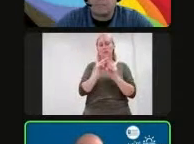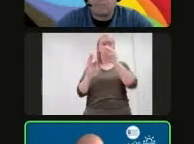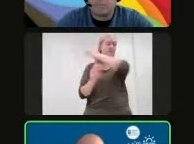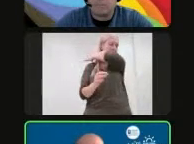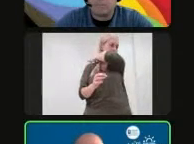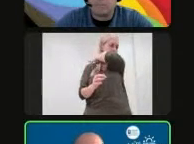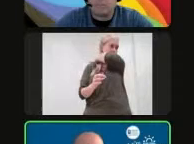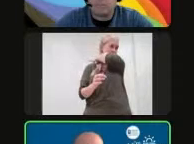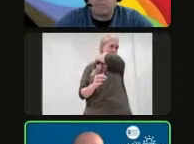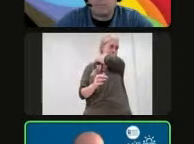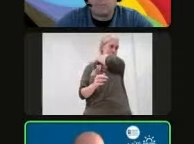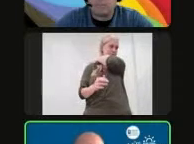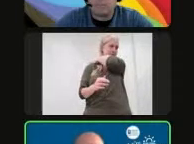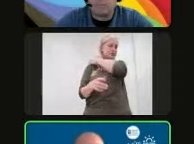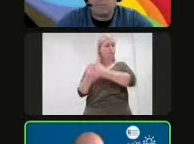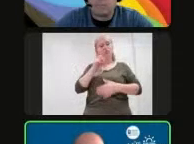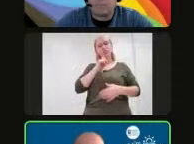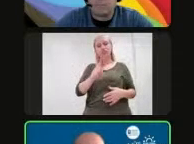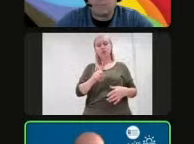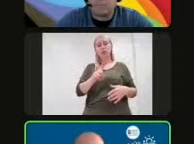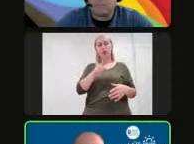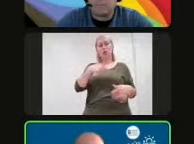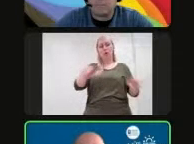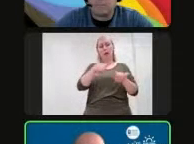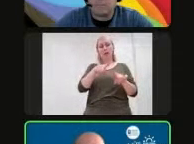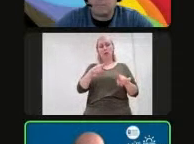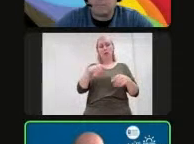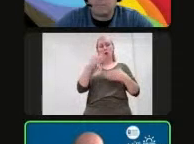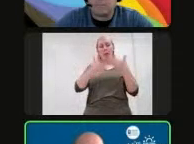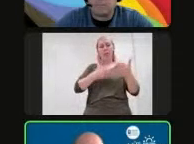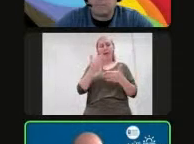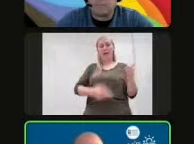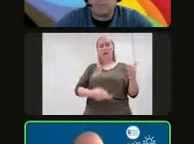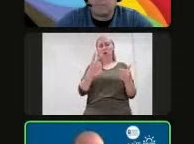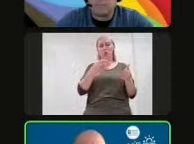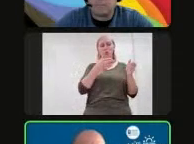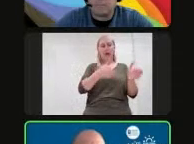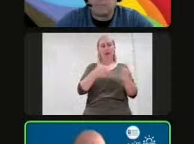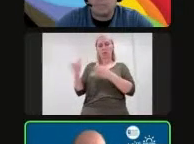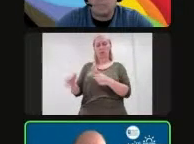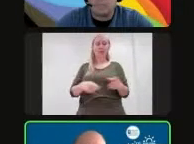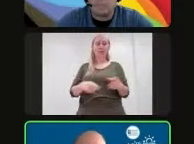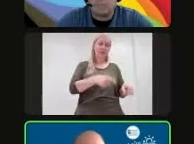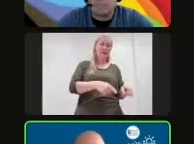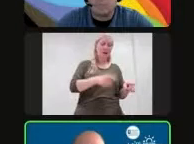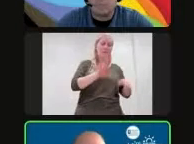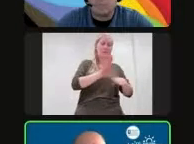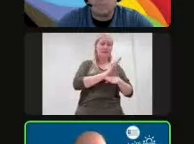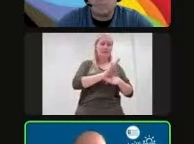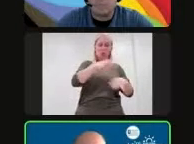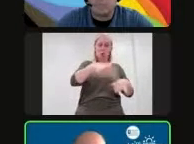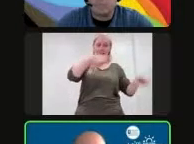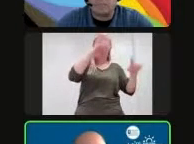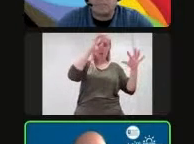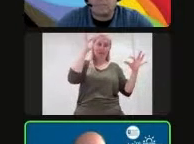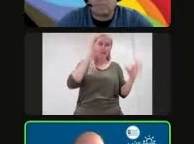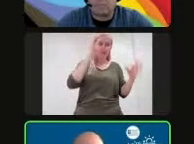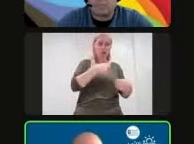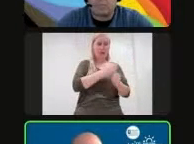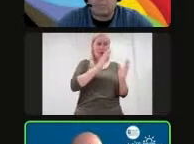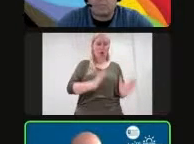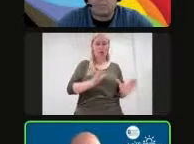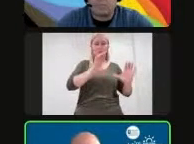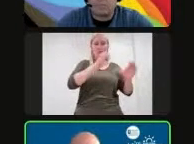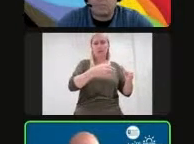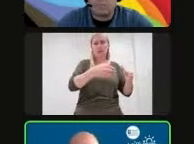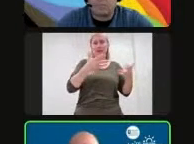board, really operates in 2 channels. And when you're in your business meeting, you're a decision-making body. That's your job.